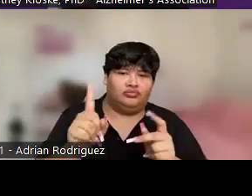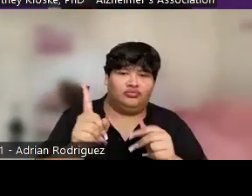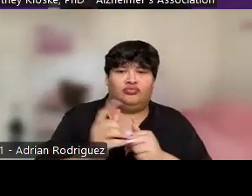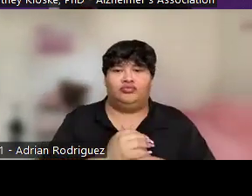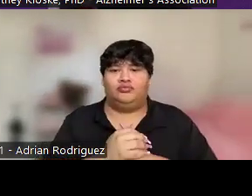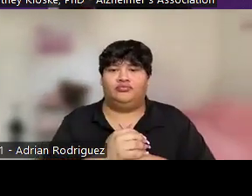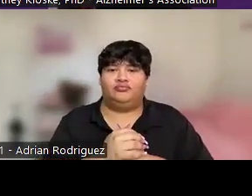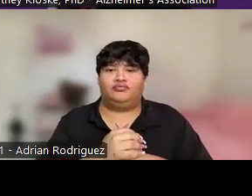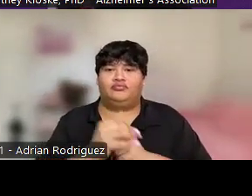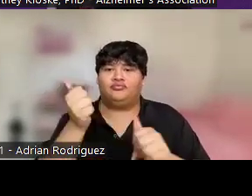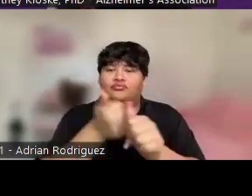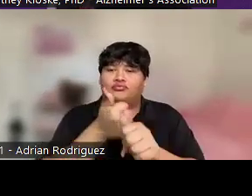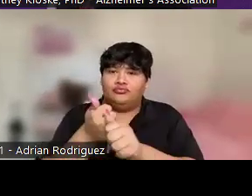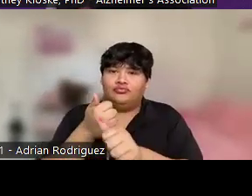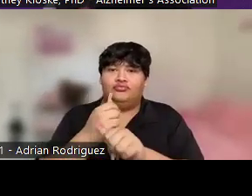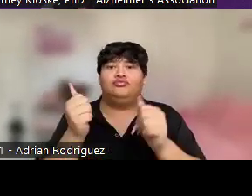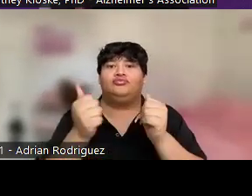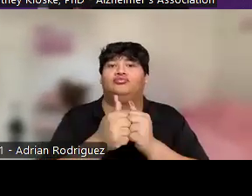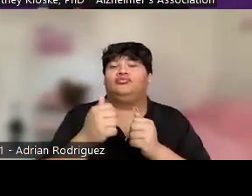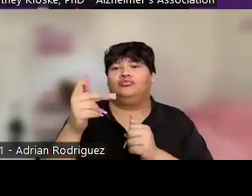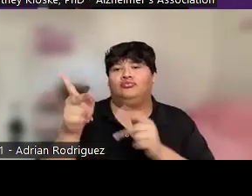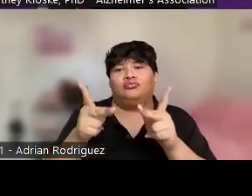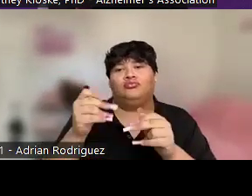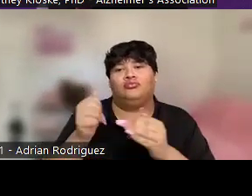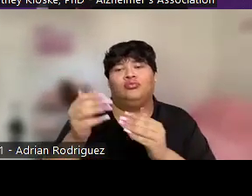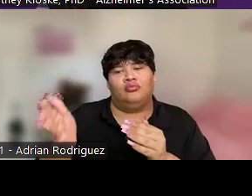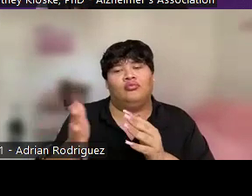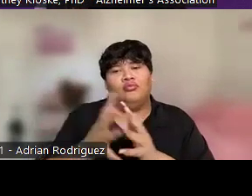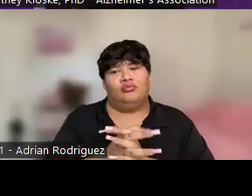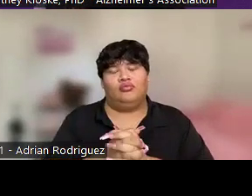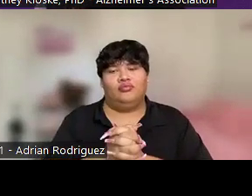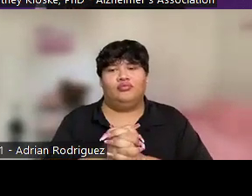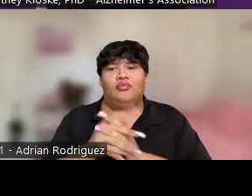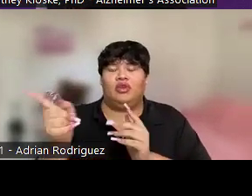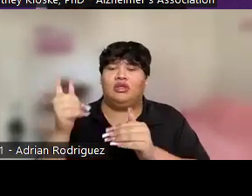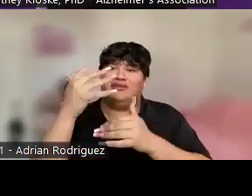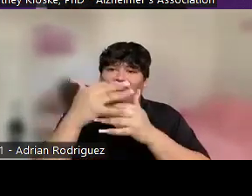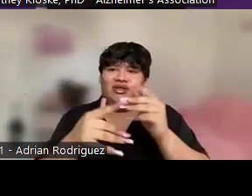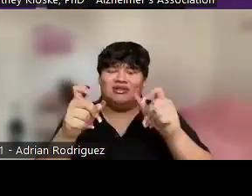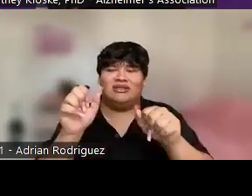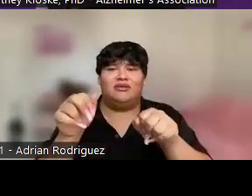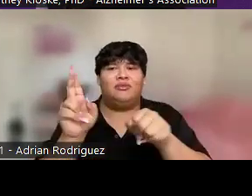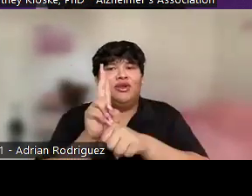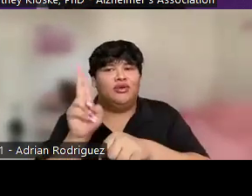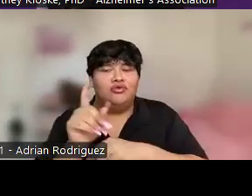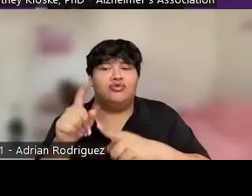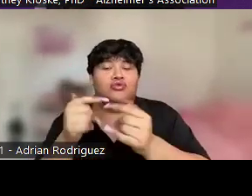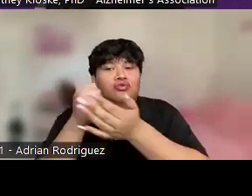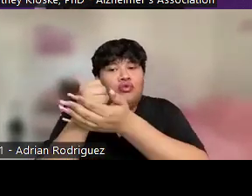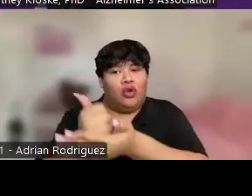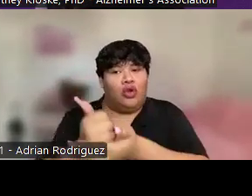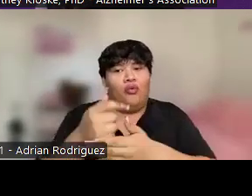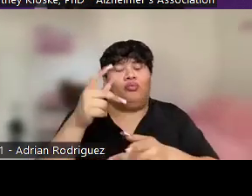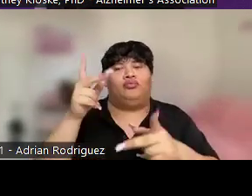in individuals with cognitive impairment in specialty care settings, this blood test could be used to help a